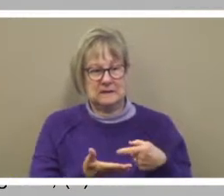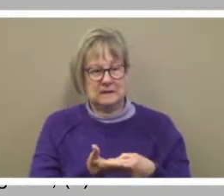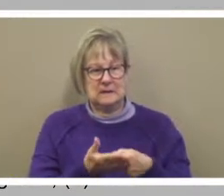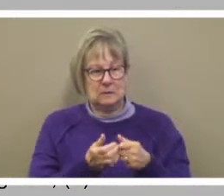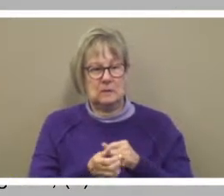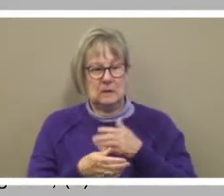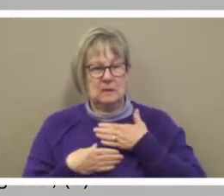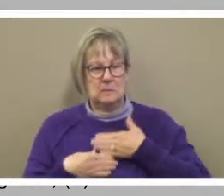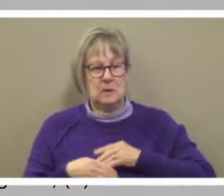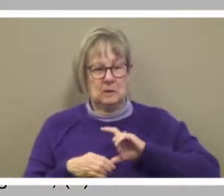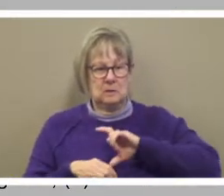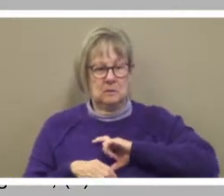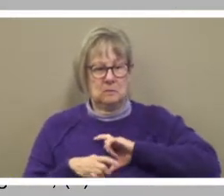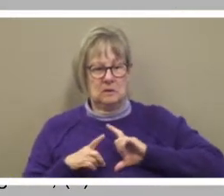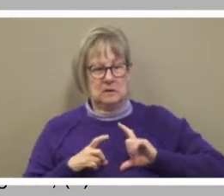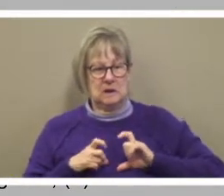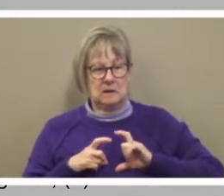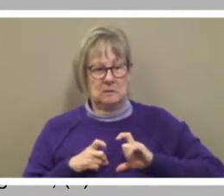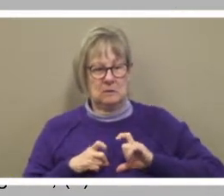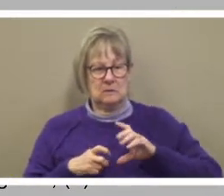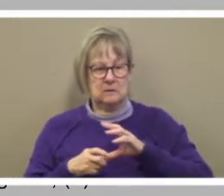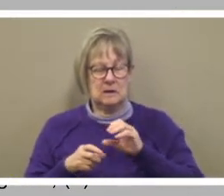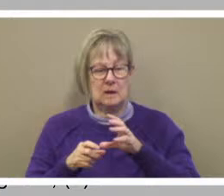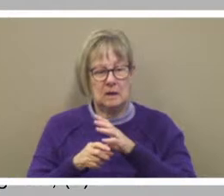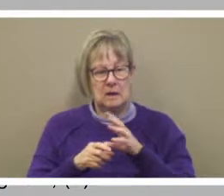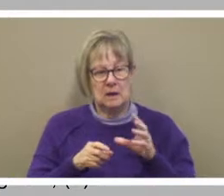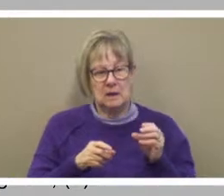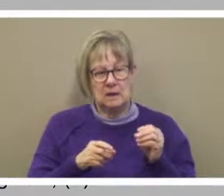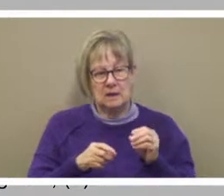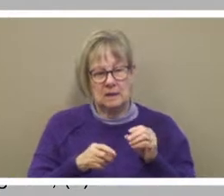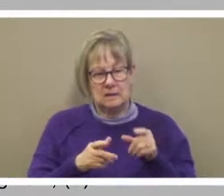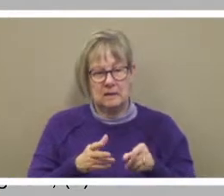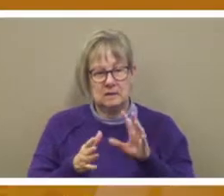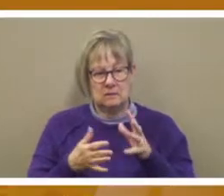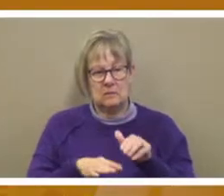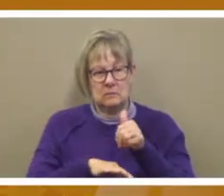camera. Some of these positions have already been put in place.